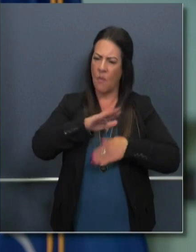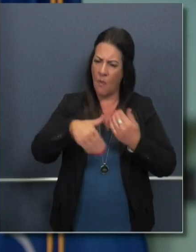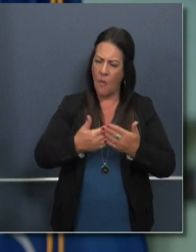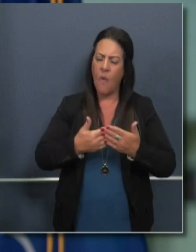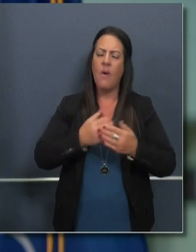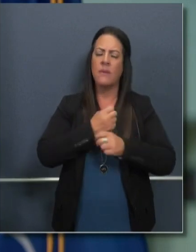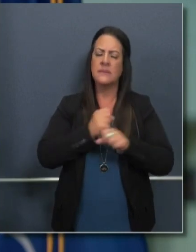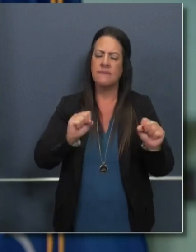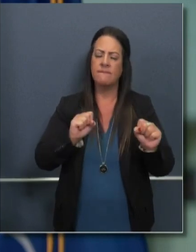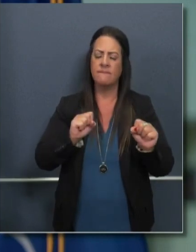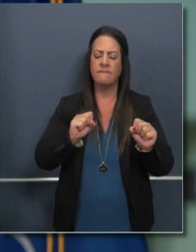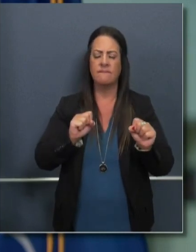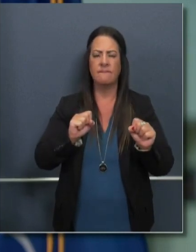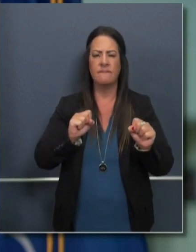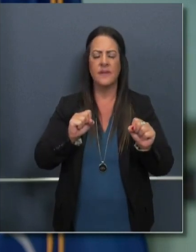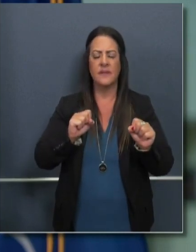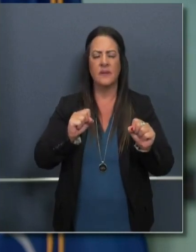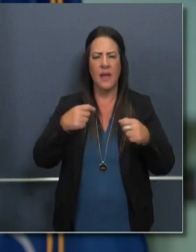order.